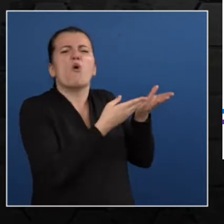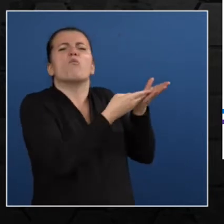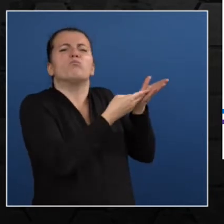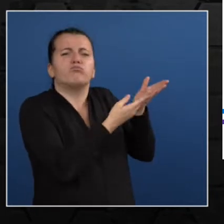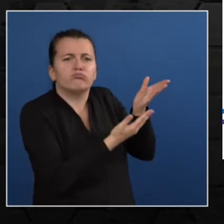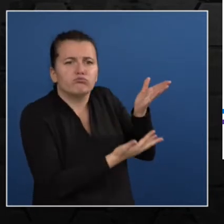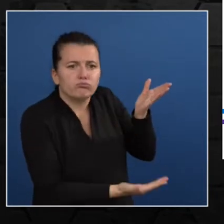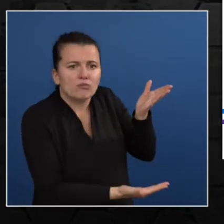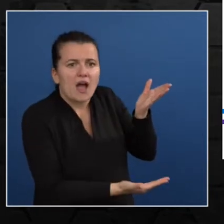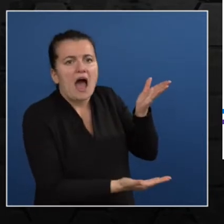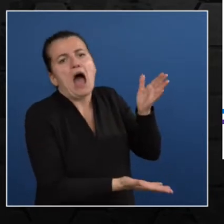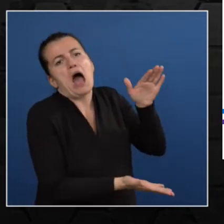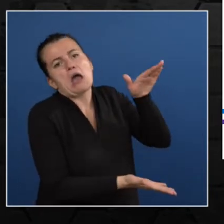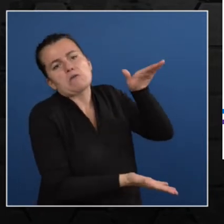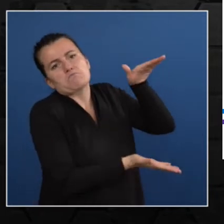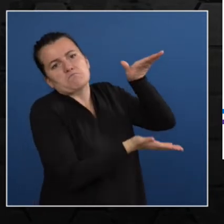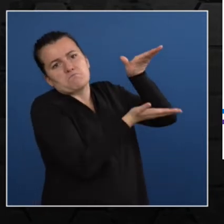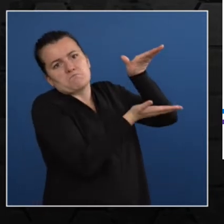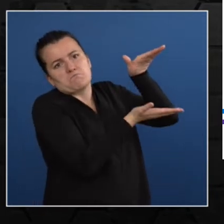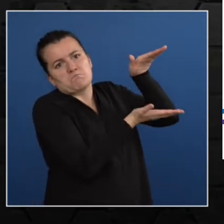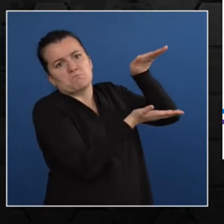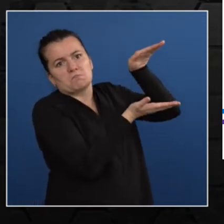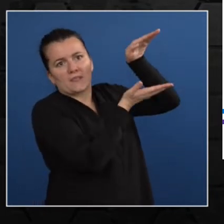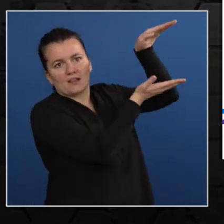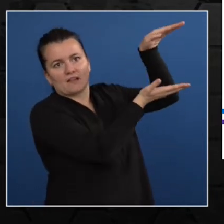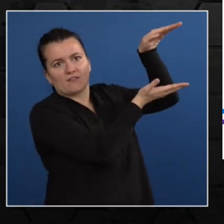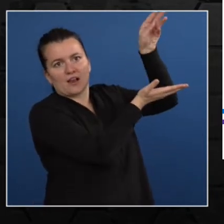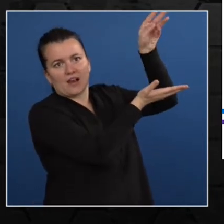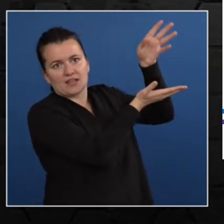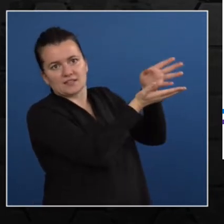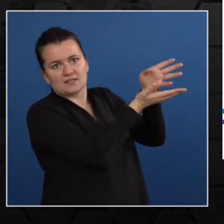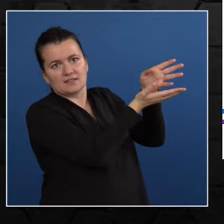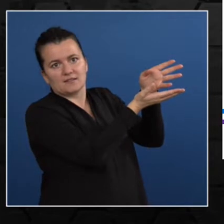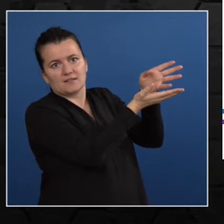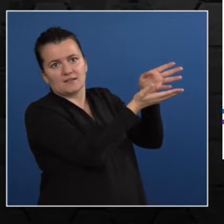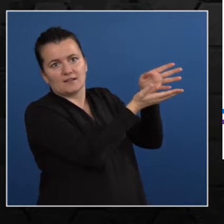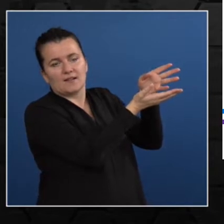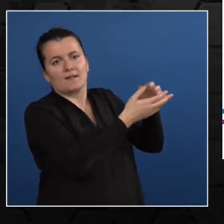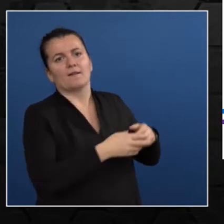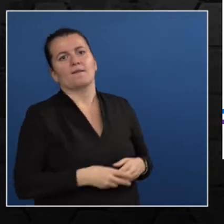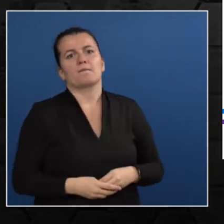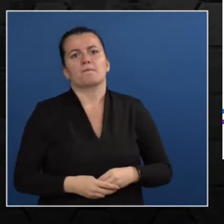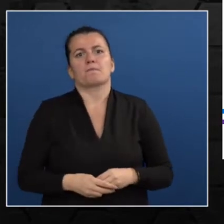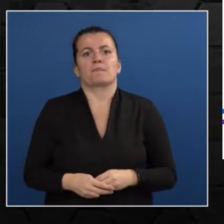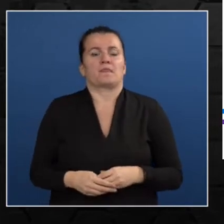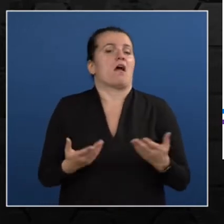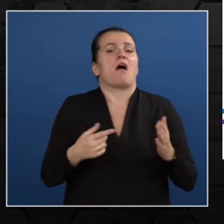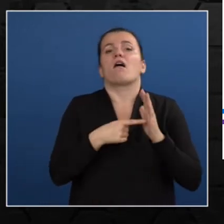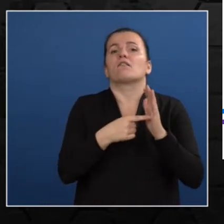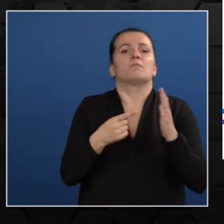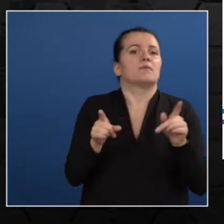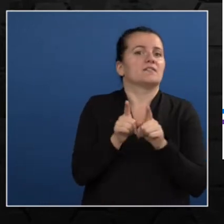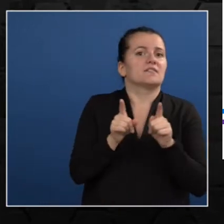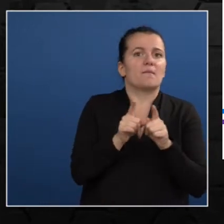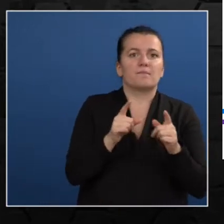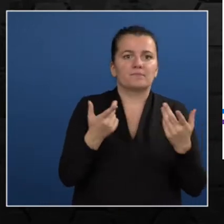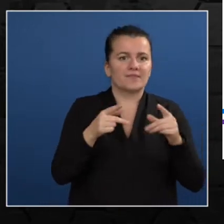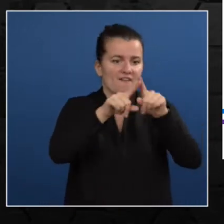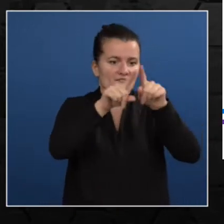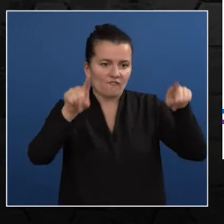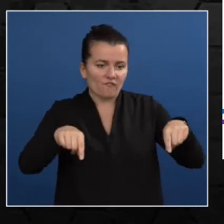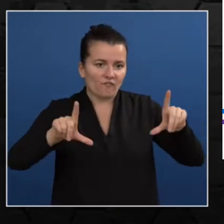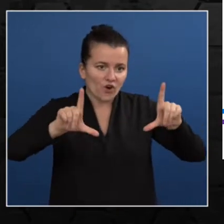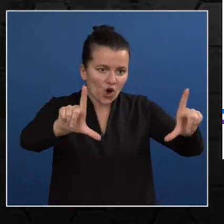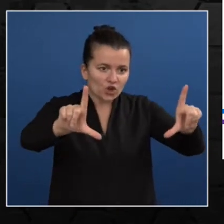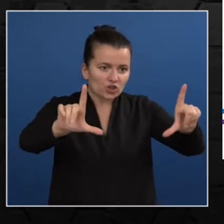with problems which uh, are related to images or videos, and in